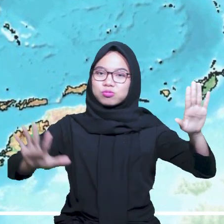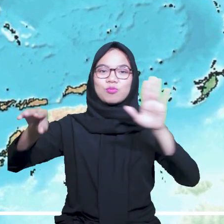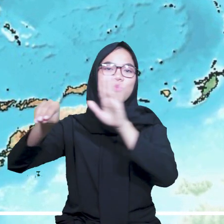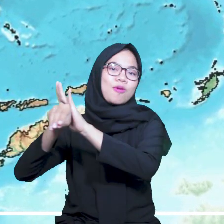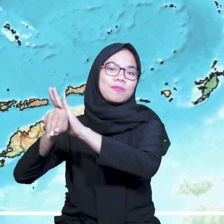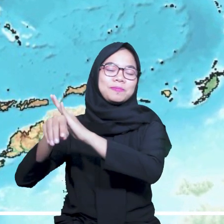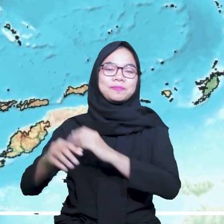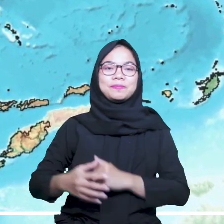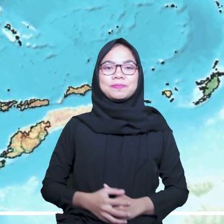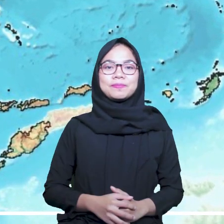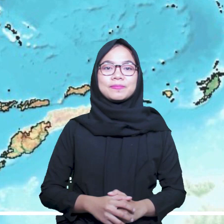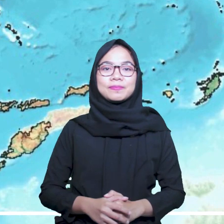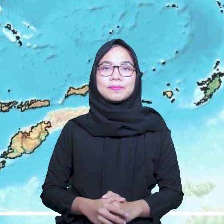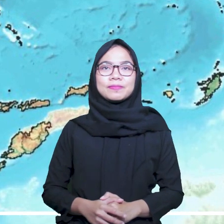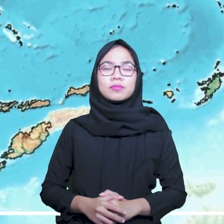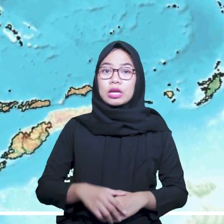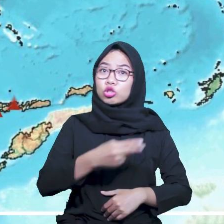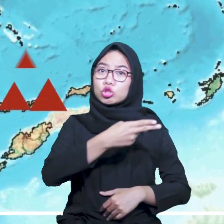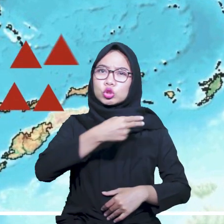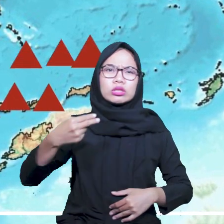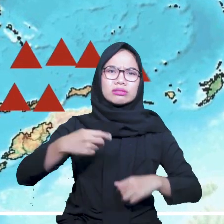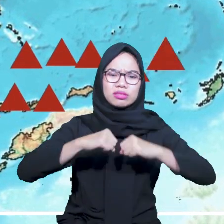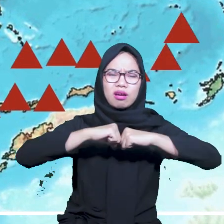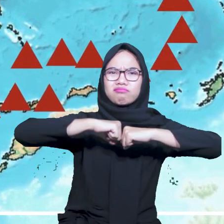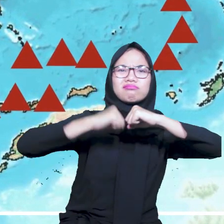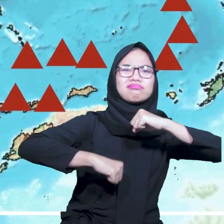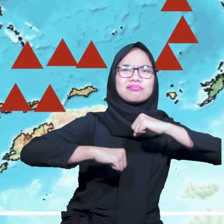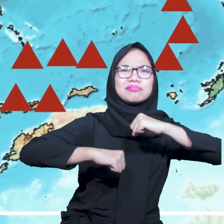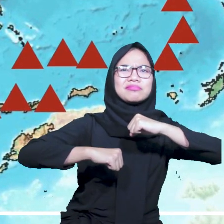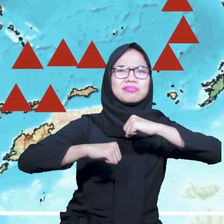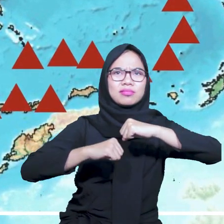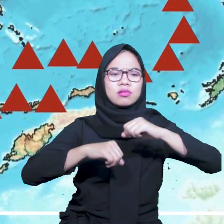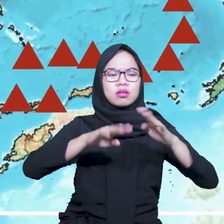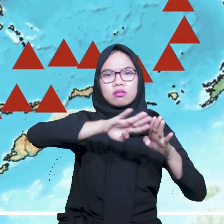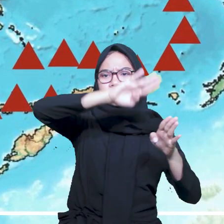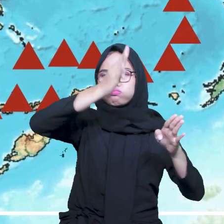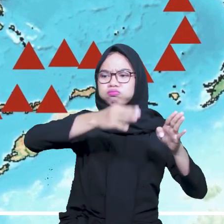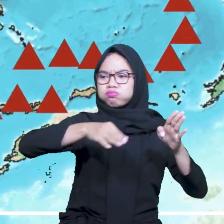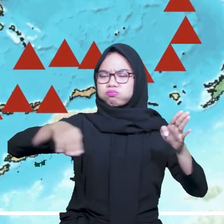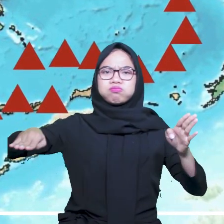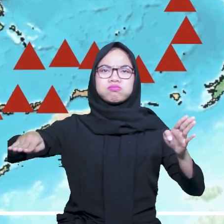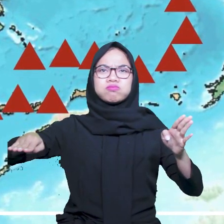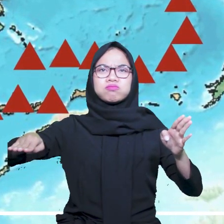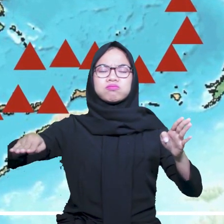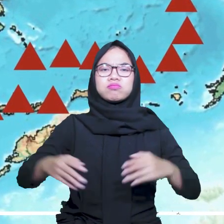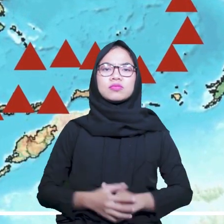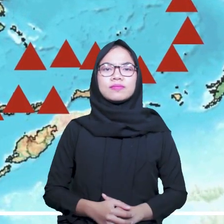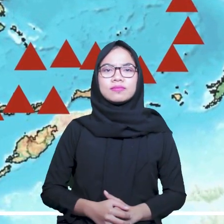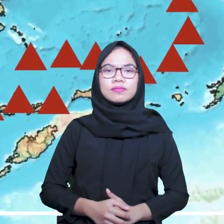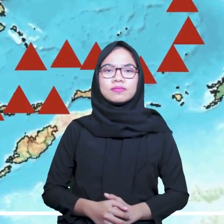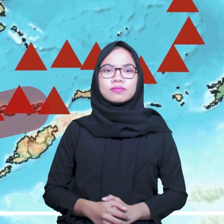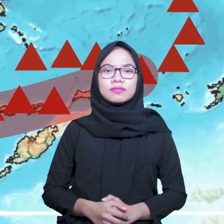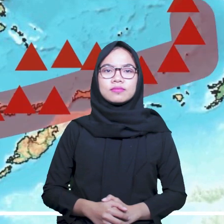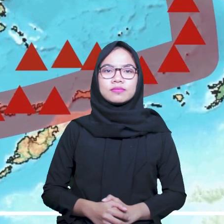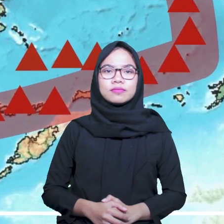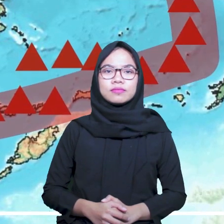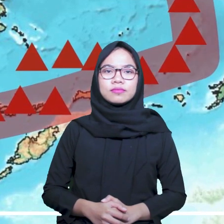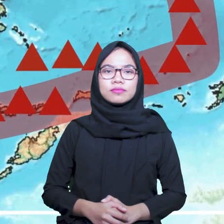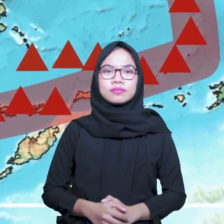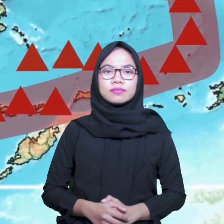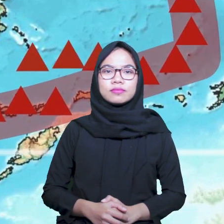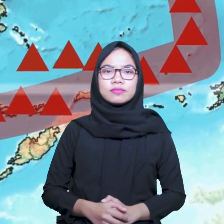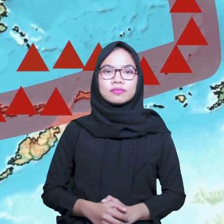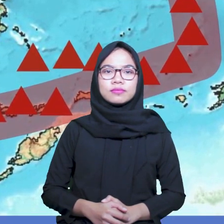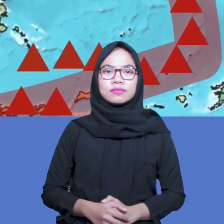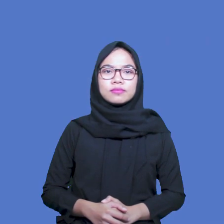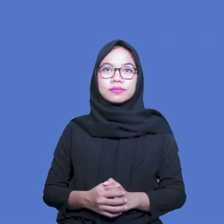Merauke. Its abundance of seismic activities also puts the country into the category of Ring of Fire Zone.